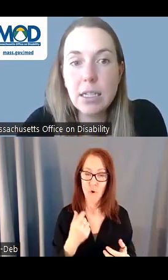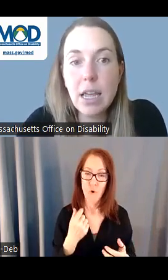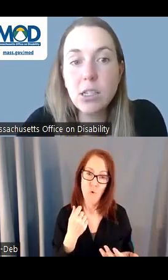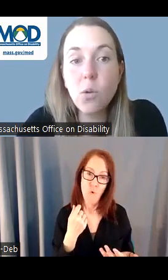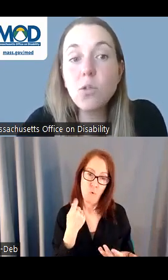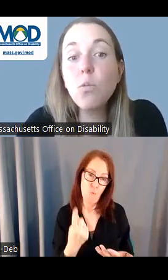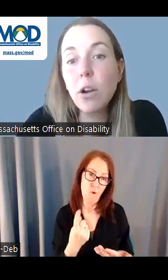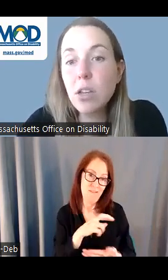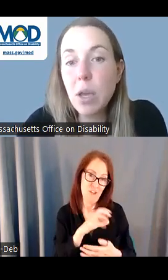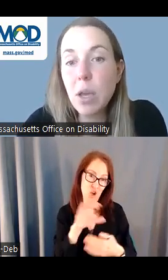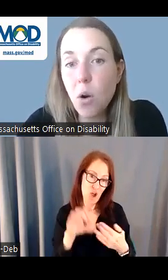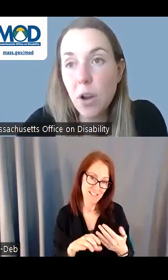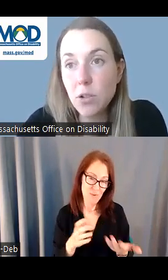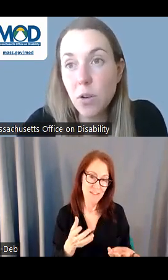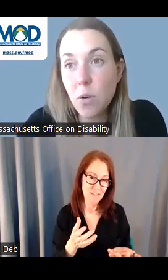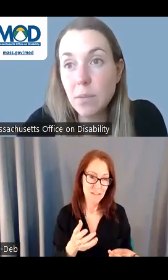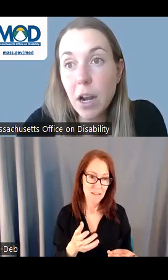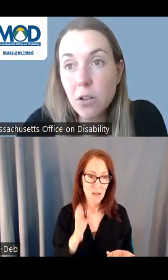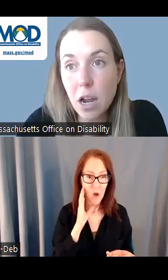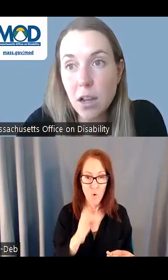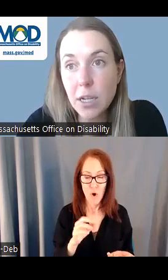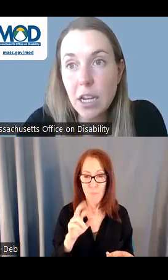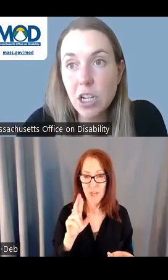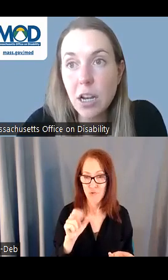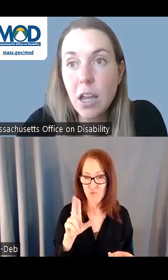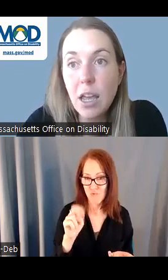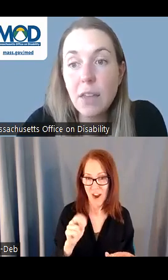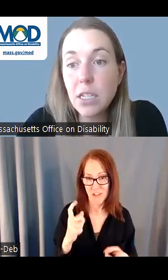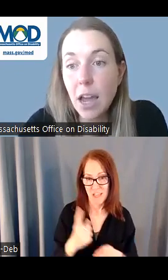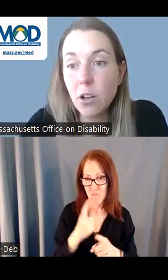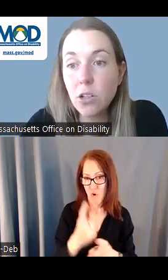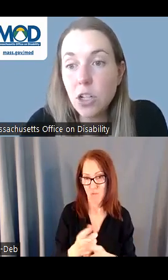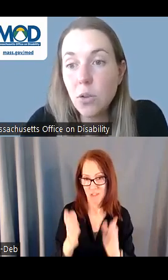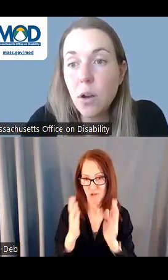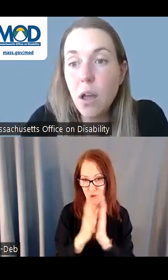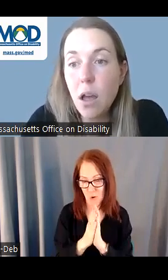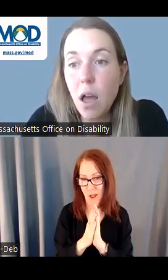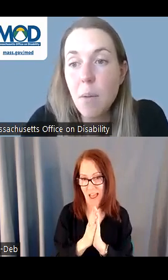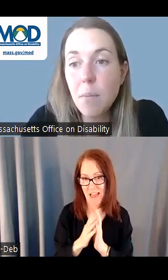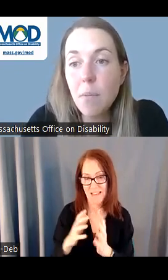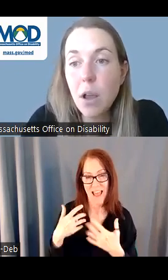that is that it's going to rarely be appropriate to request medical documentation in the Title II